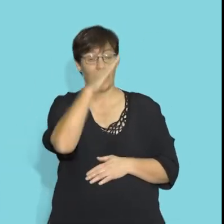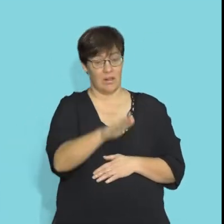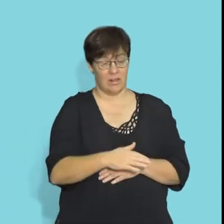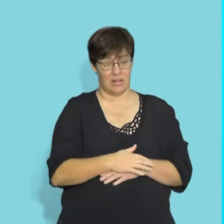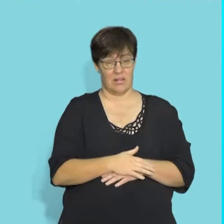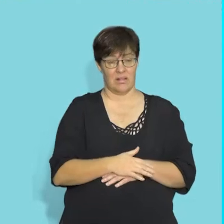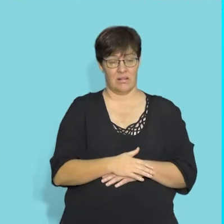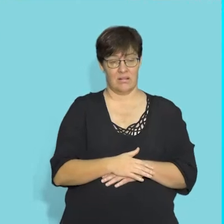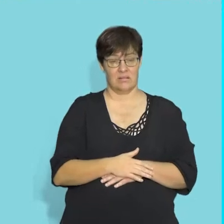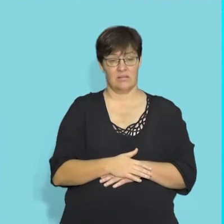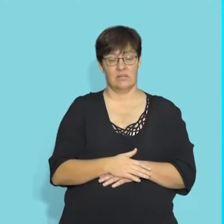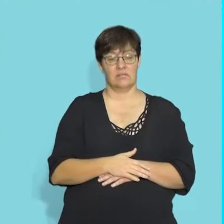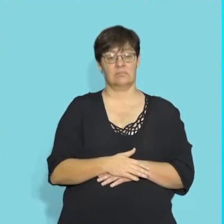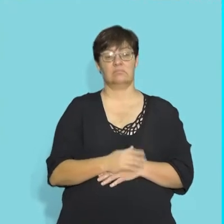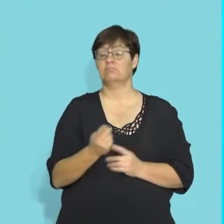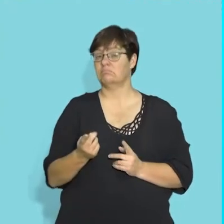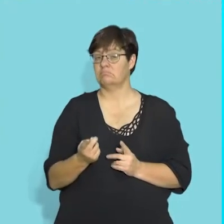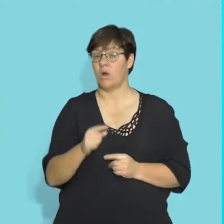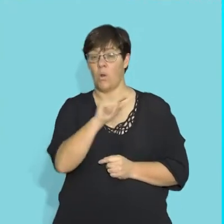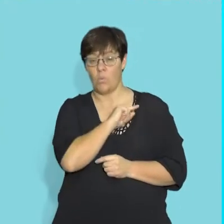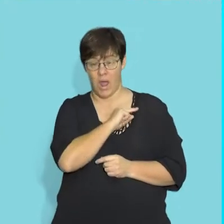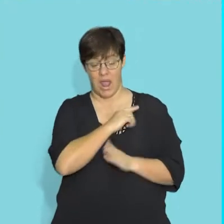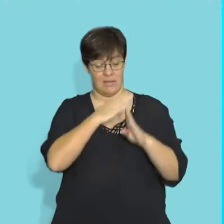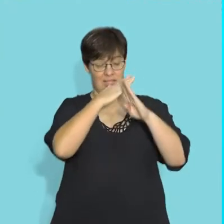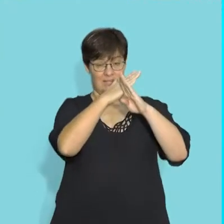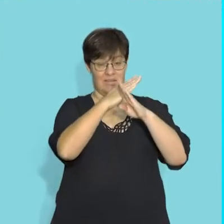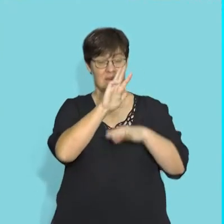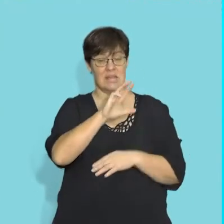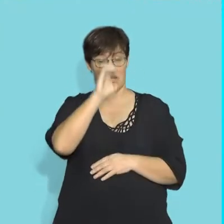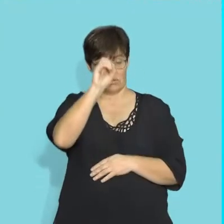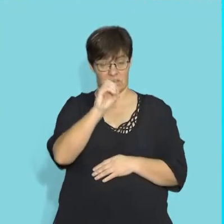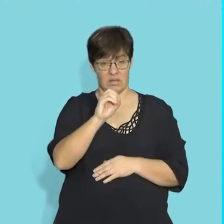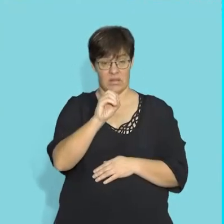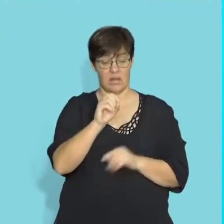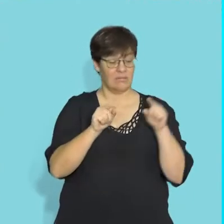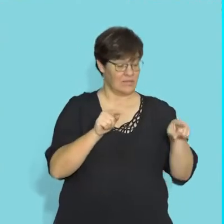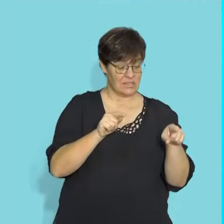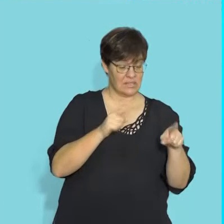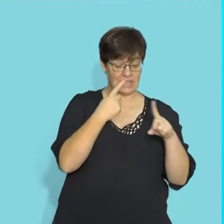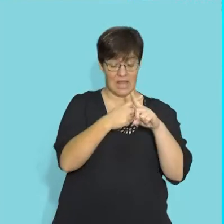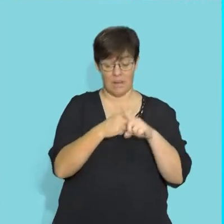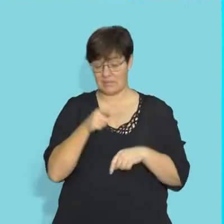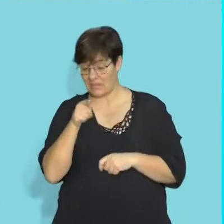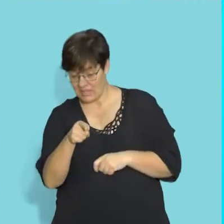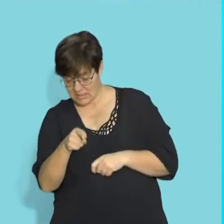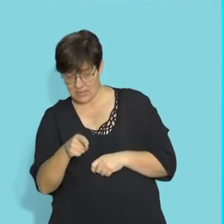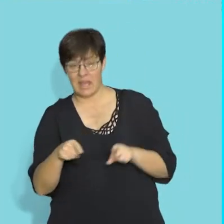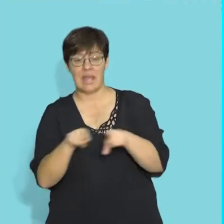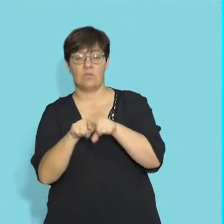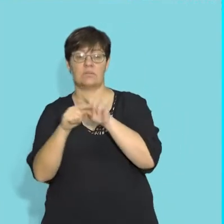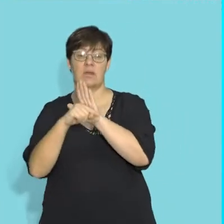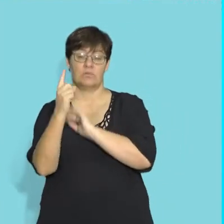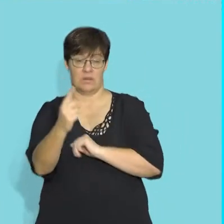know about these lines is that because they're perpendicular, the product of their gradients must be equal